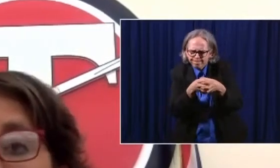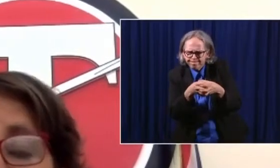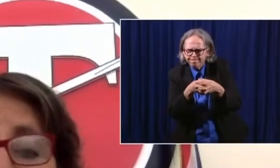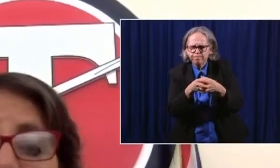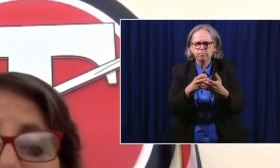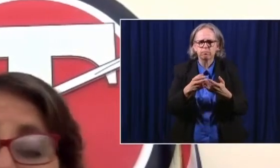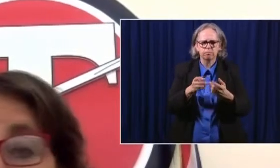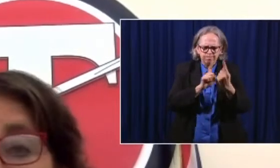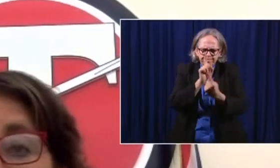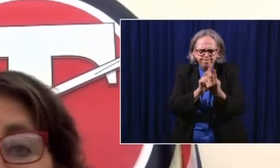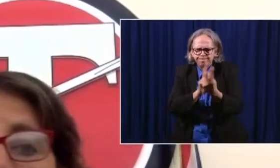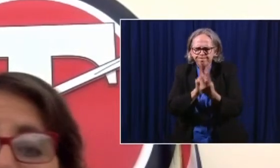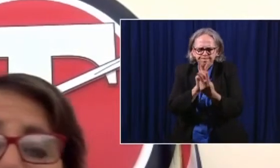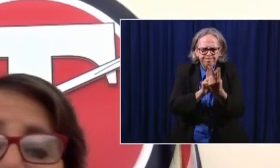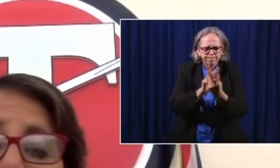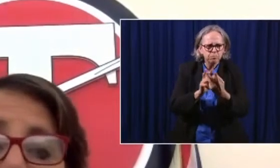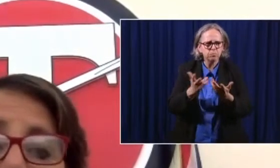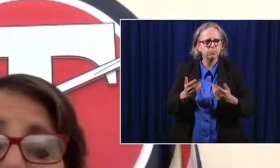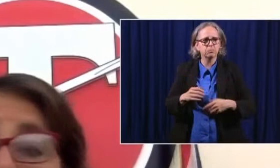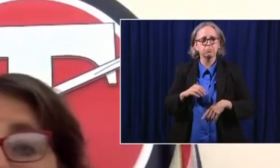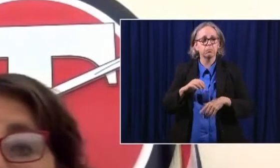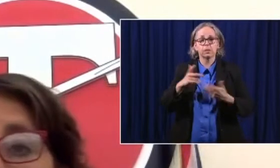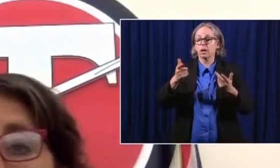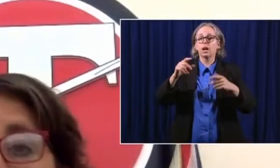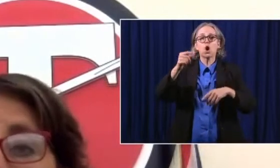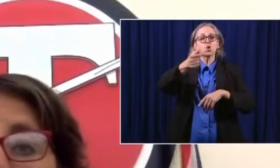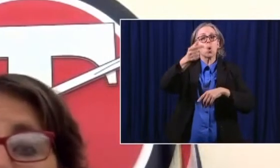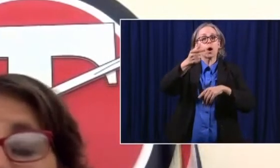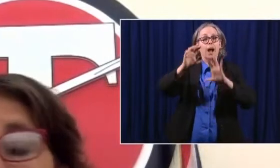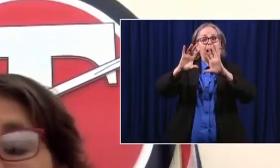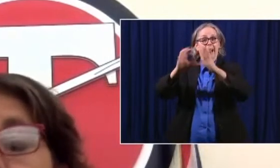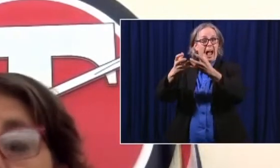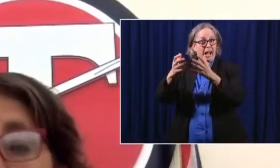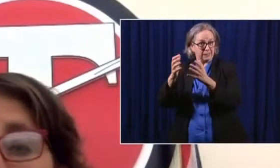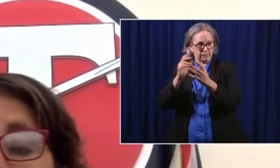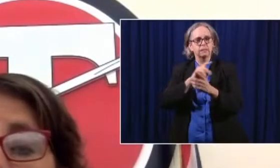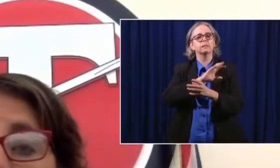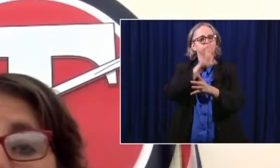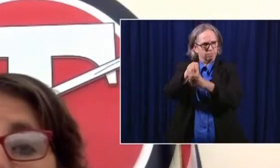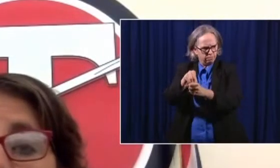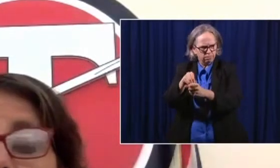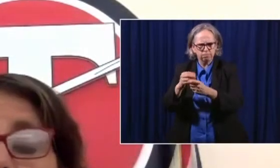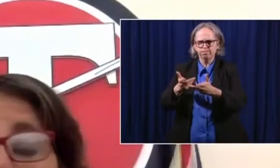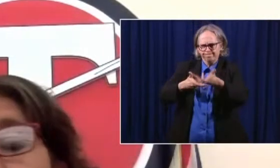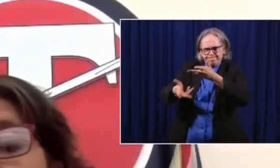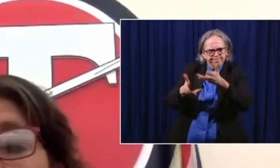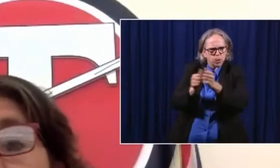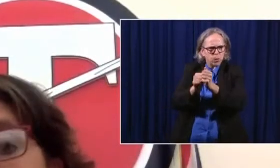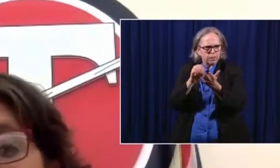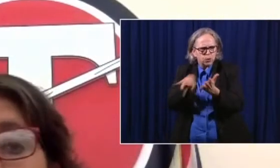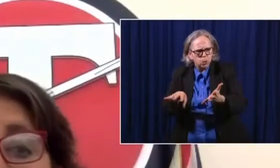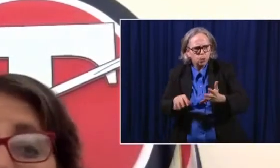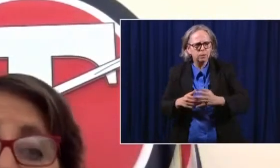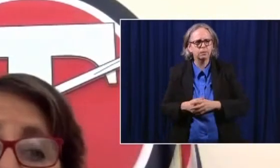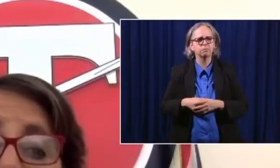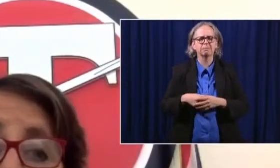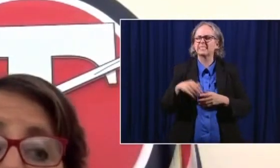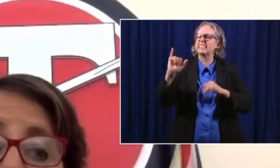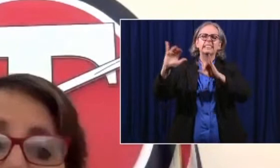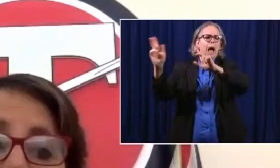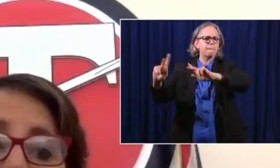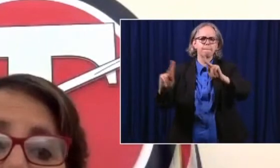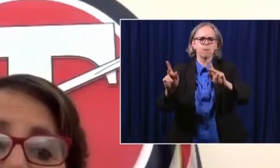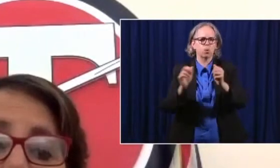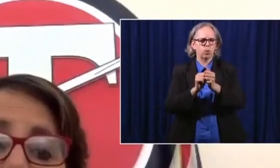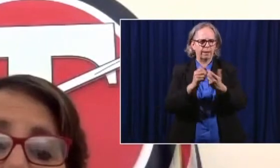Google Classroom and a Google Meet. So they're having the same services that they would if they were, again, in the school